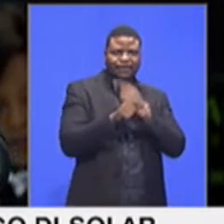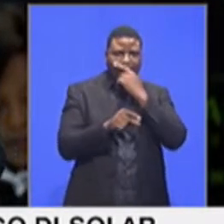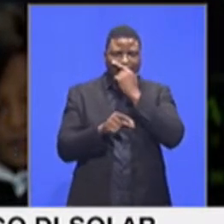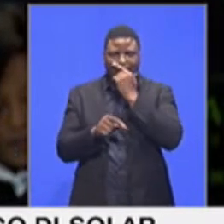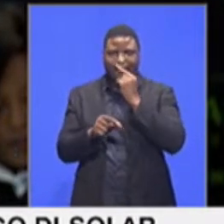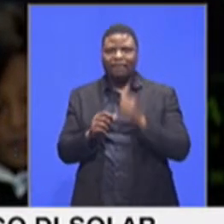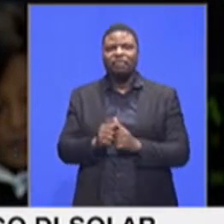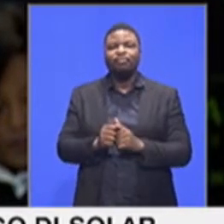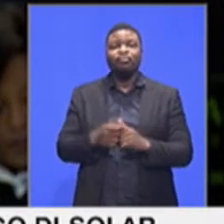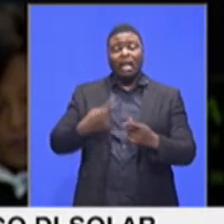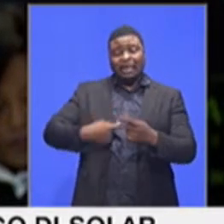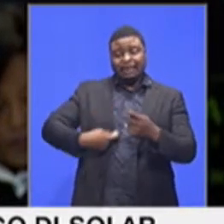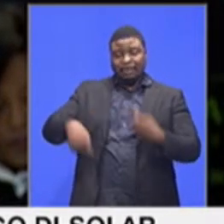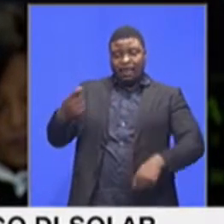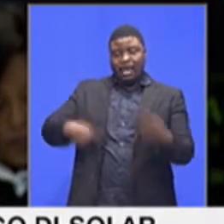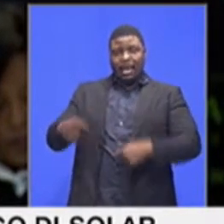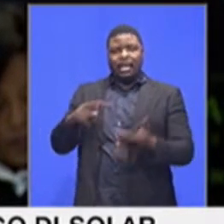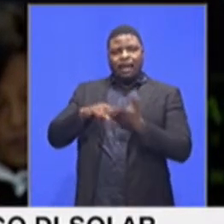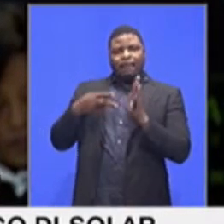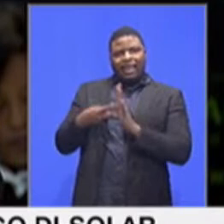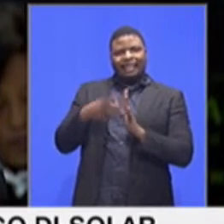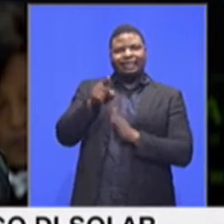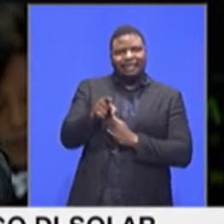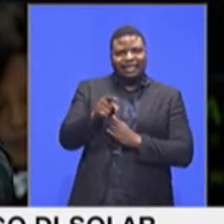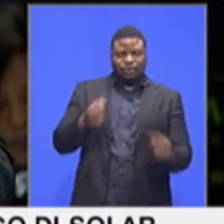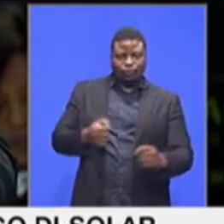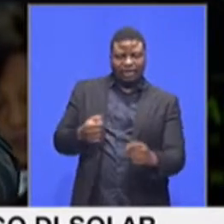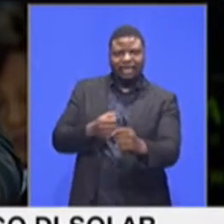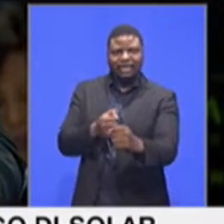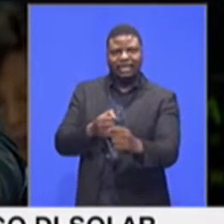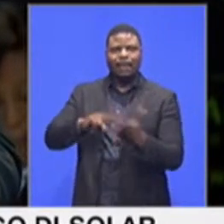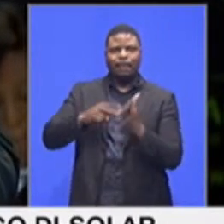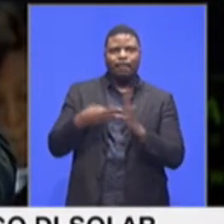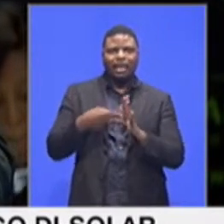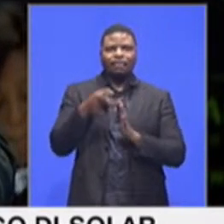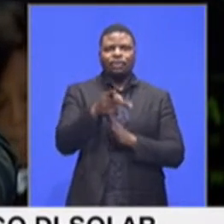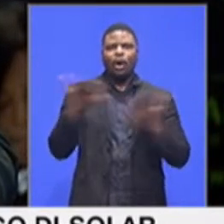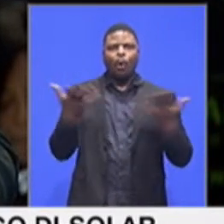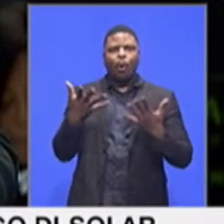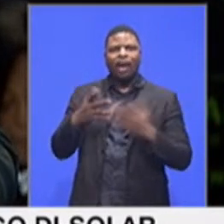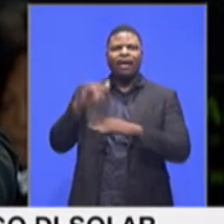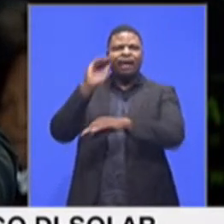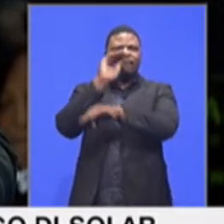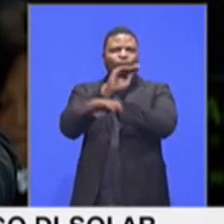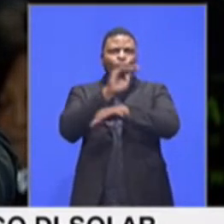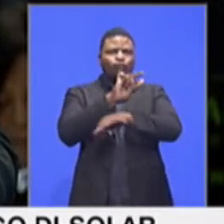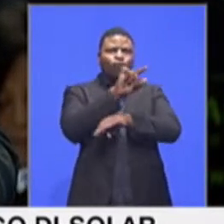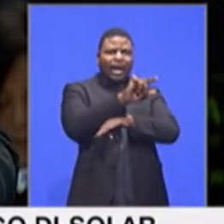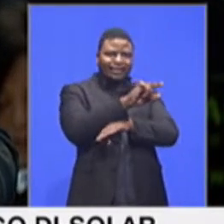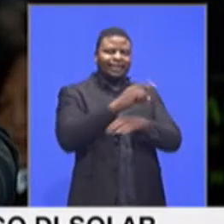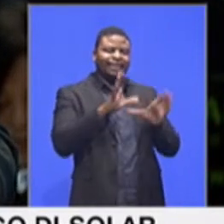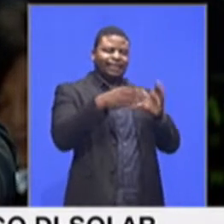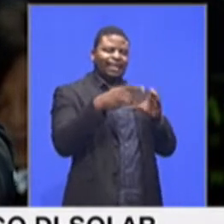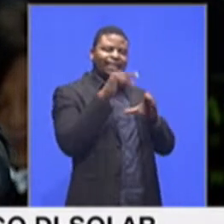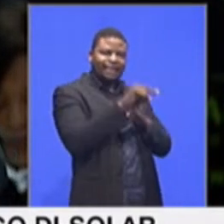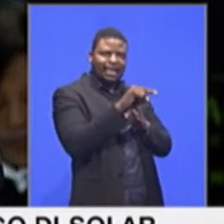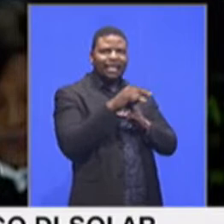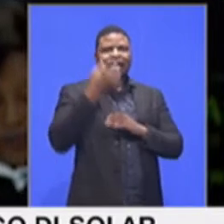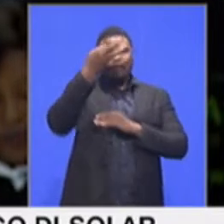spending plans are mostly for strategic projects in the following sectors. Transport and logistics will spend an